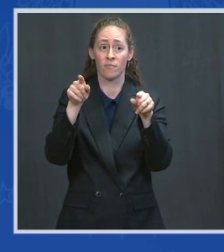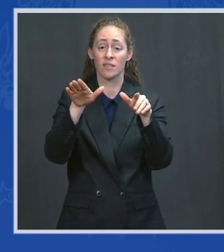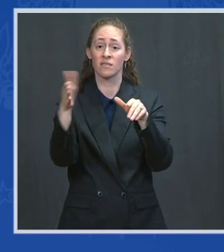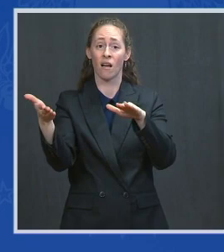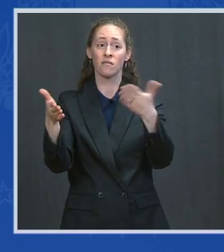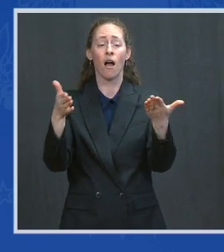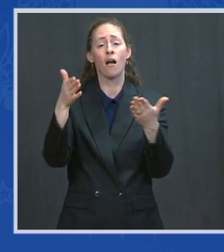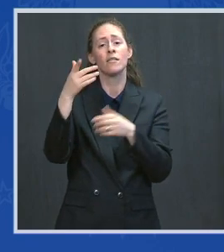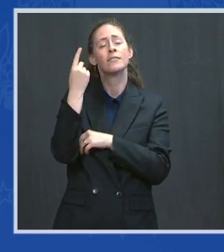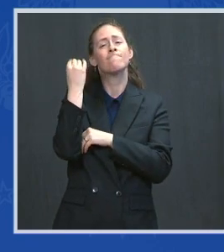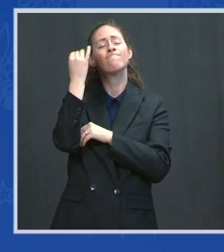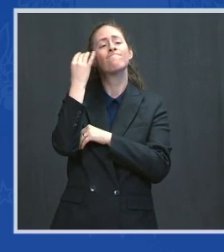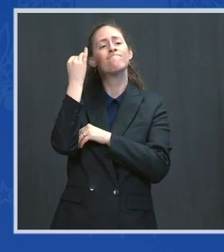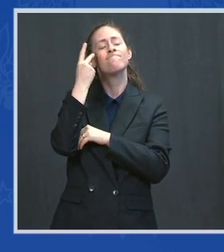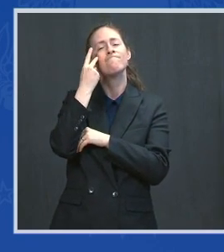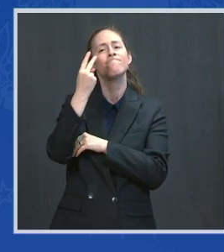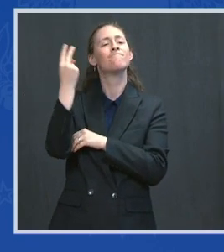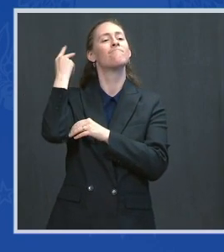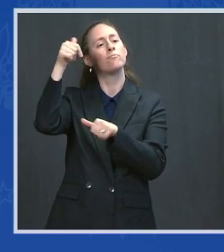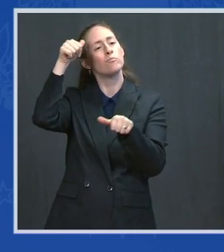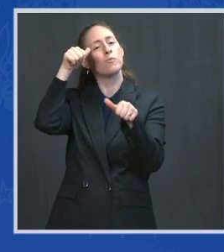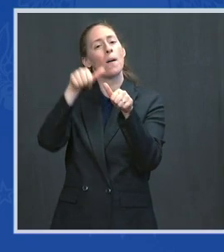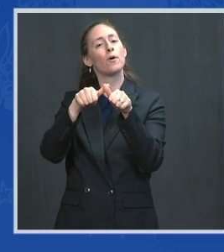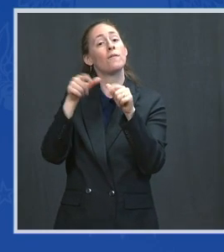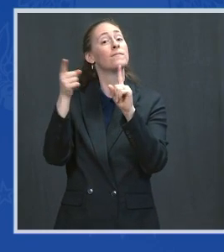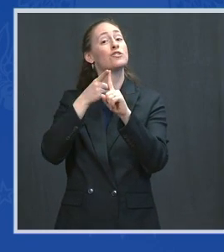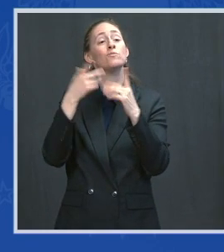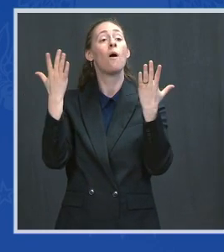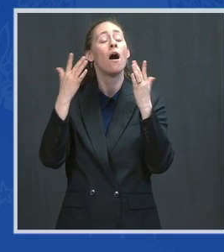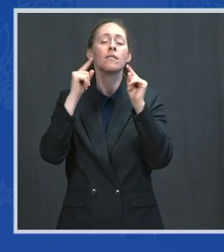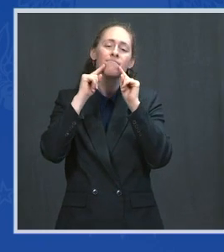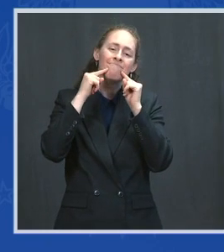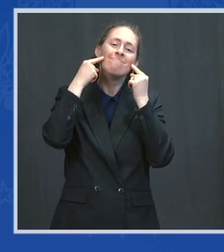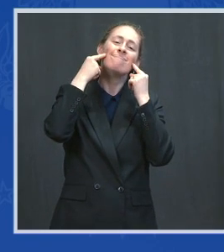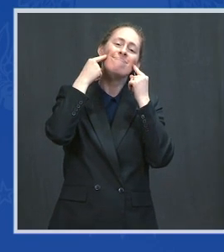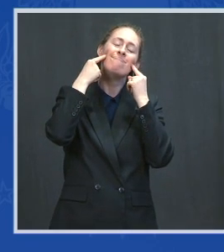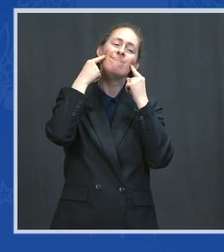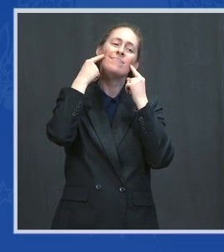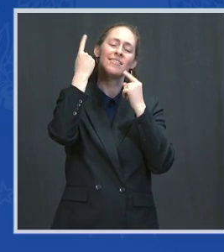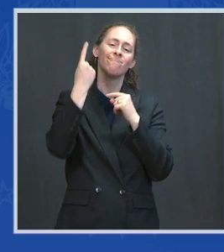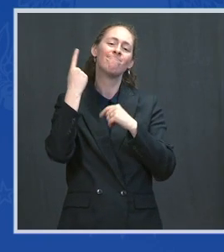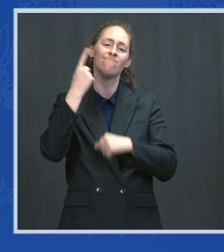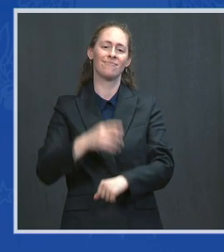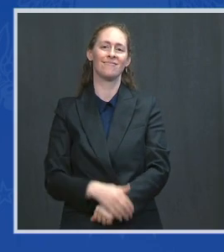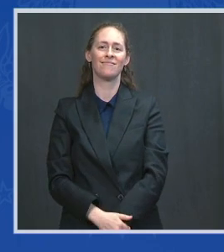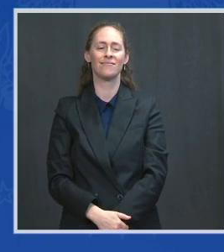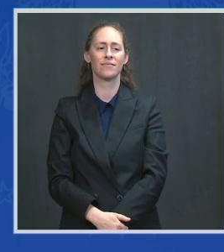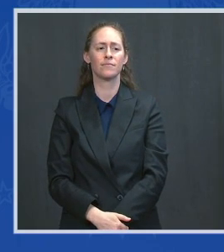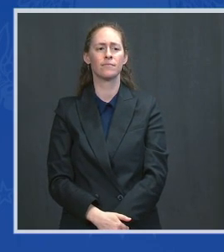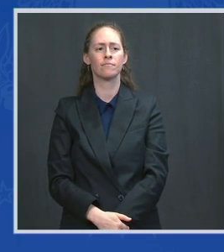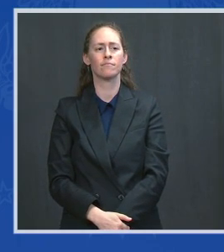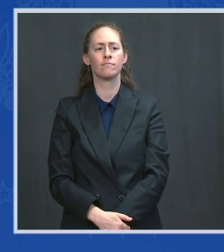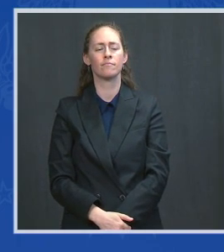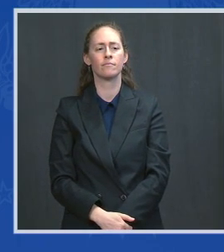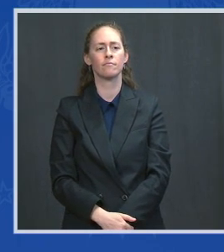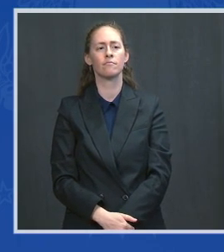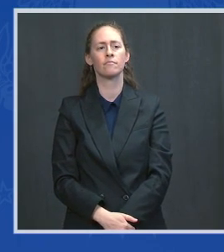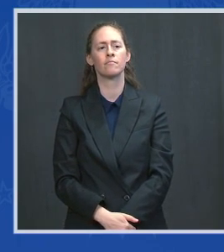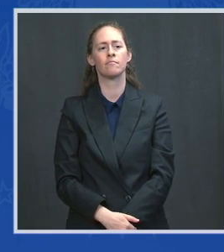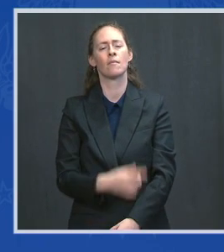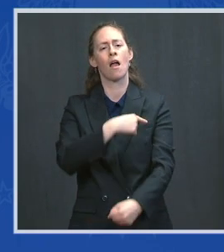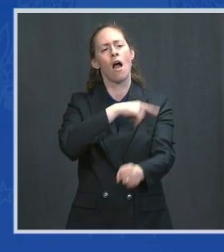eye. Because I promise you, a lot of people understand who've gone through similar things. It's